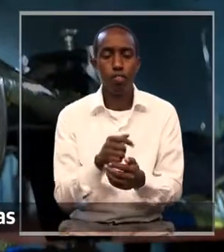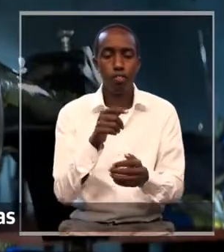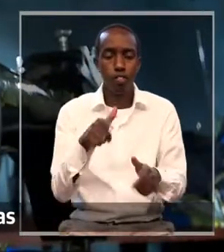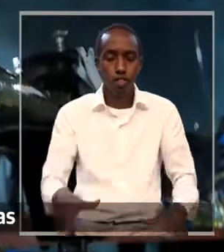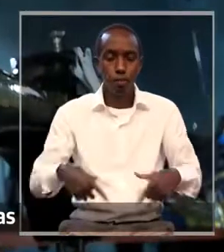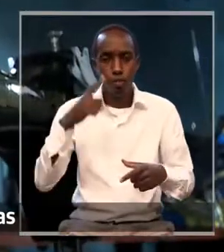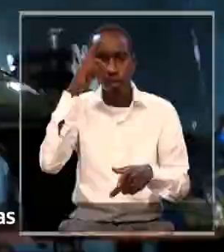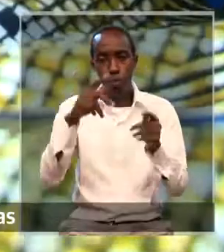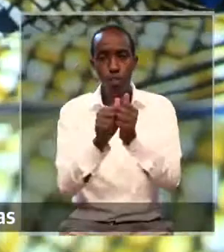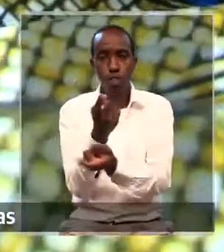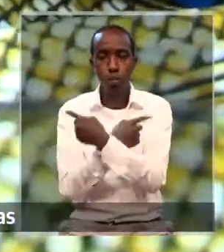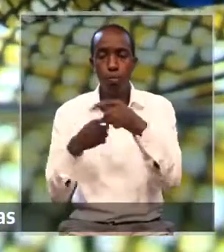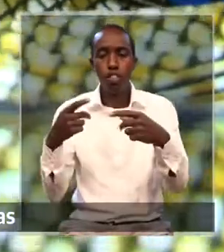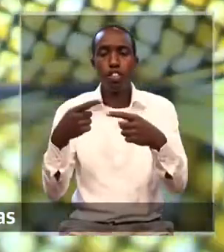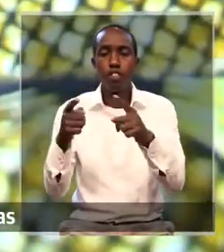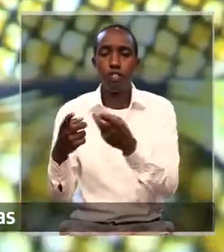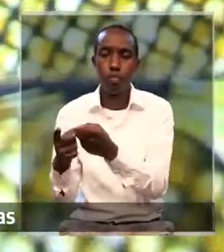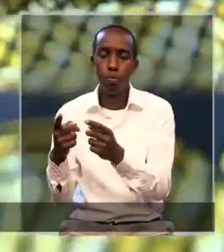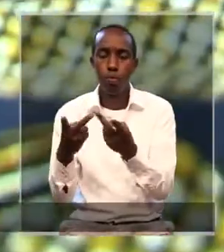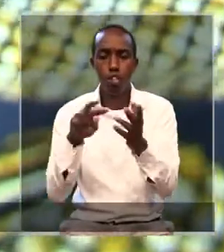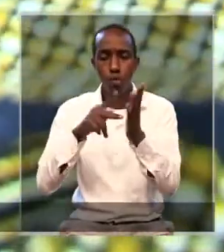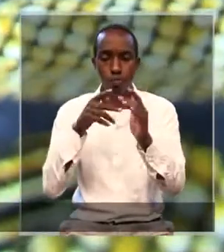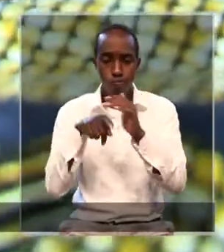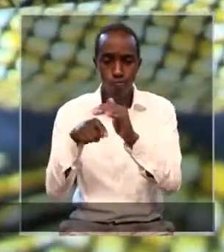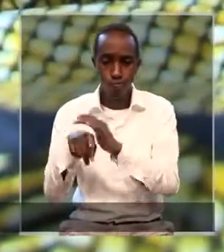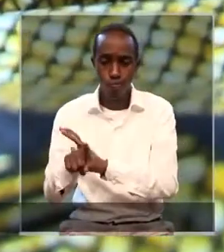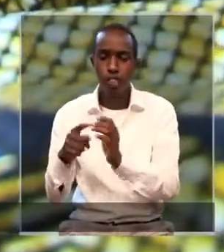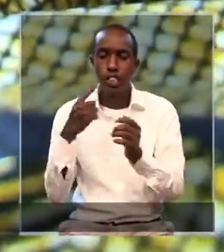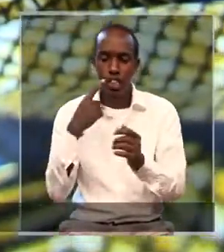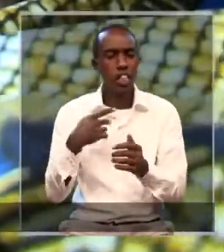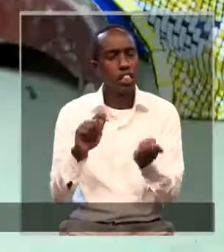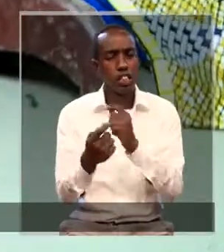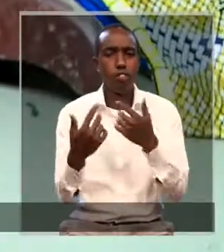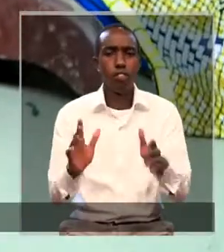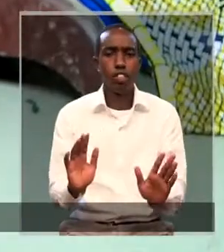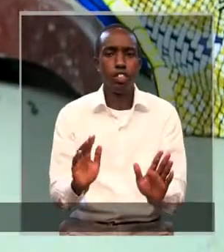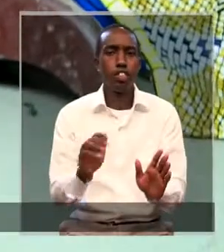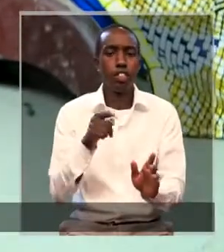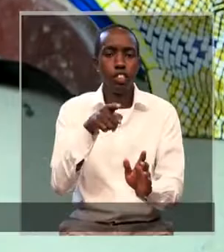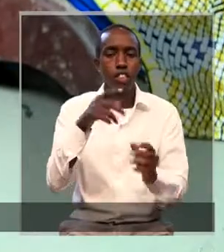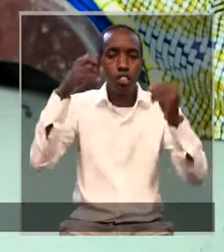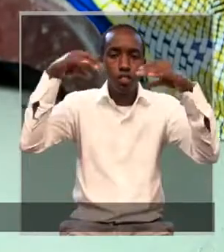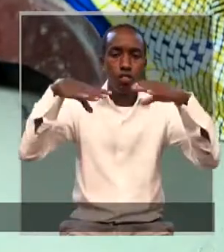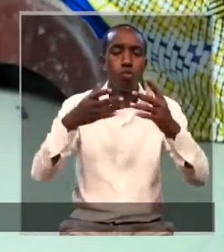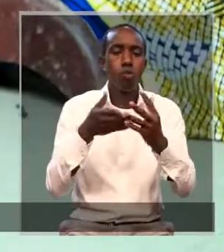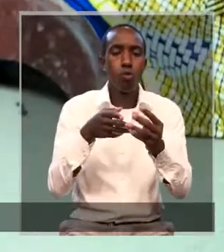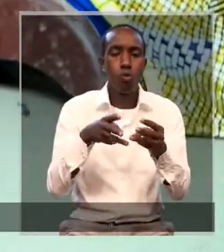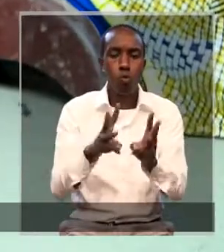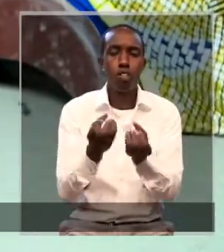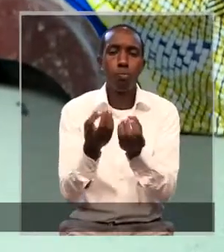Imibereho y'abafite ubumuga hirya no hino aho uyu mushinga wakoreye bemeza ko yahindutse. Ibi bikagaragarira mu buryo